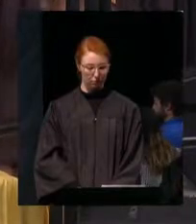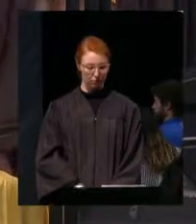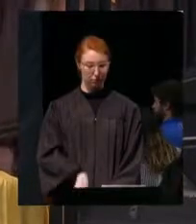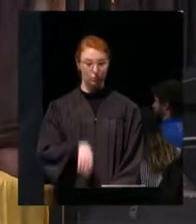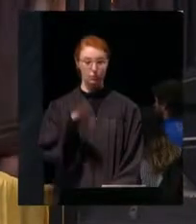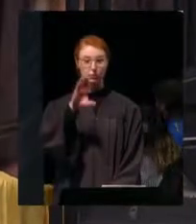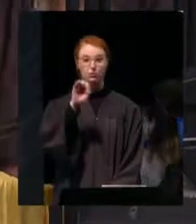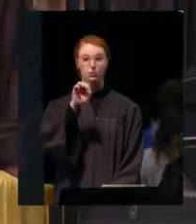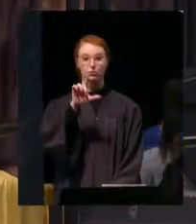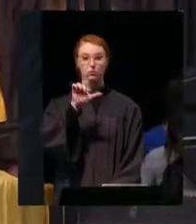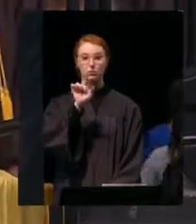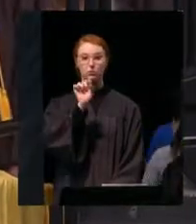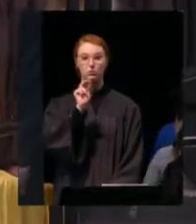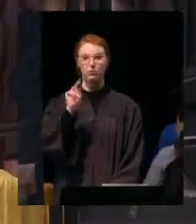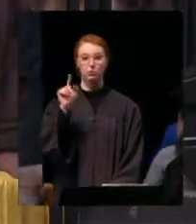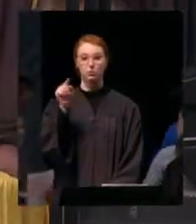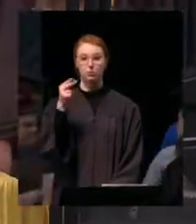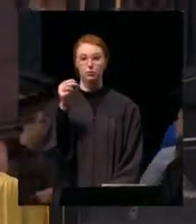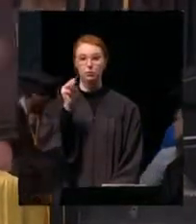Colton Thomason.